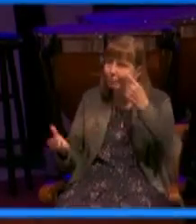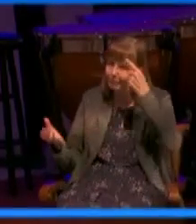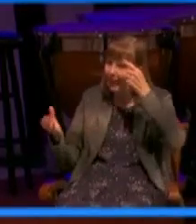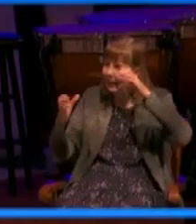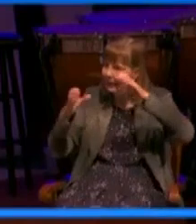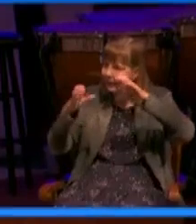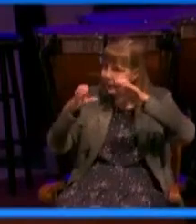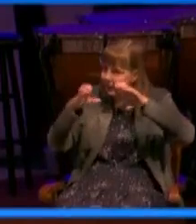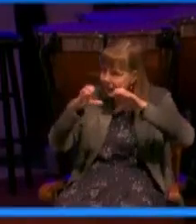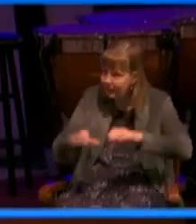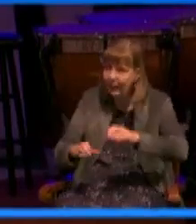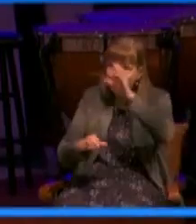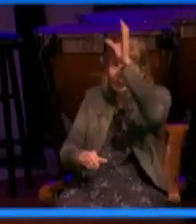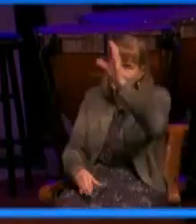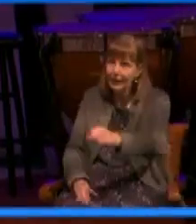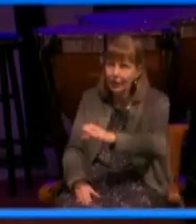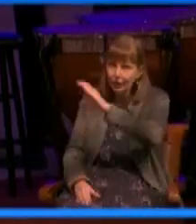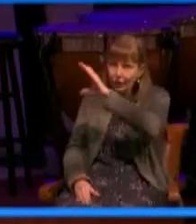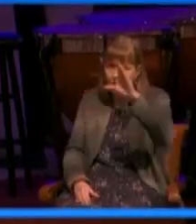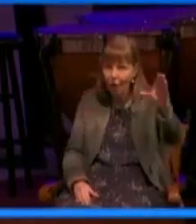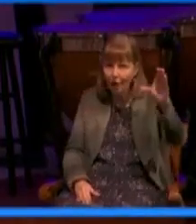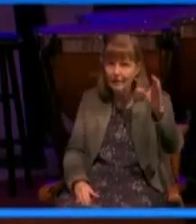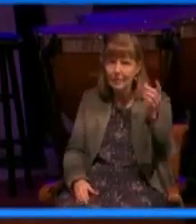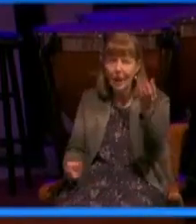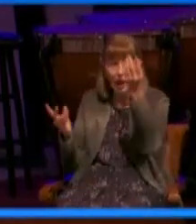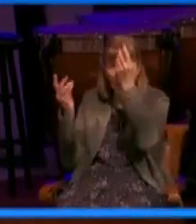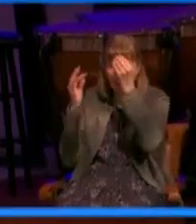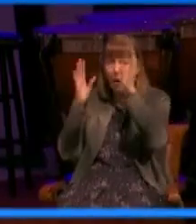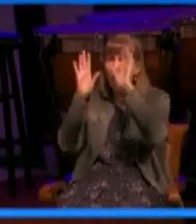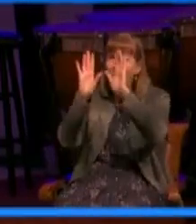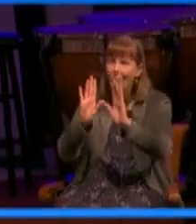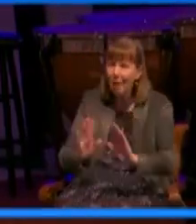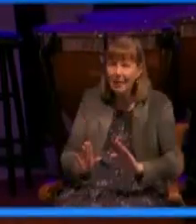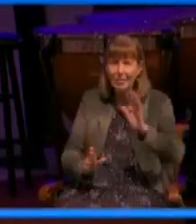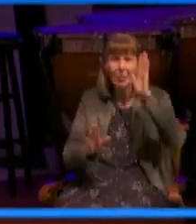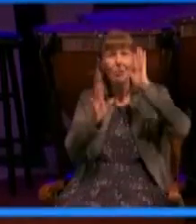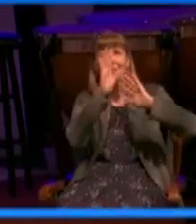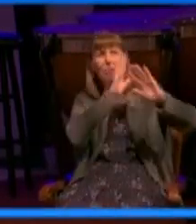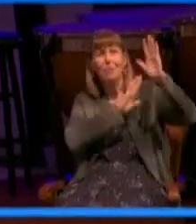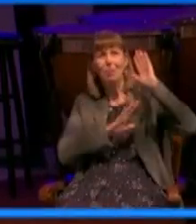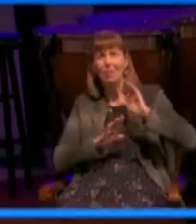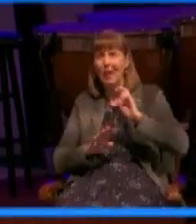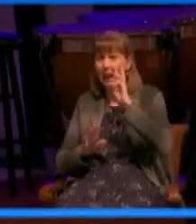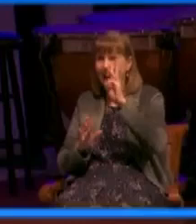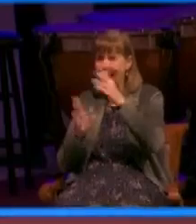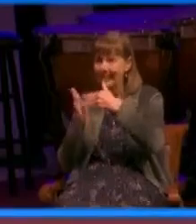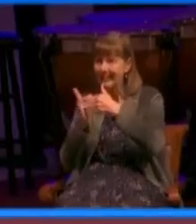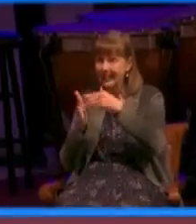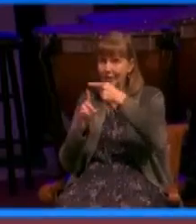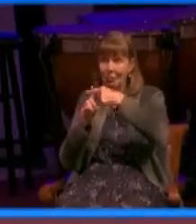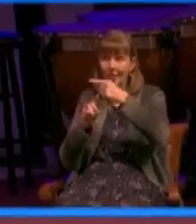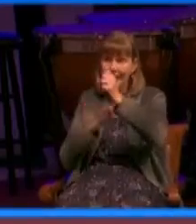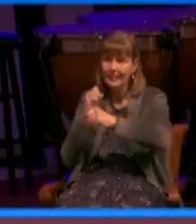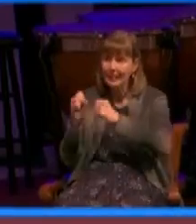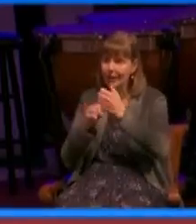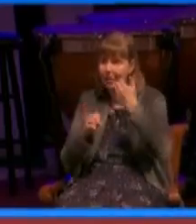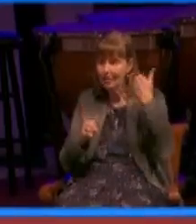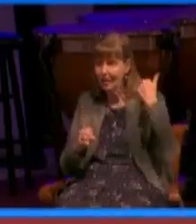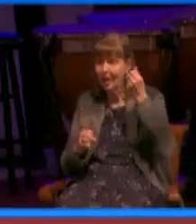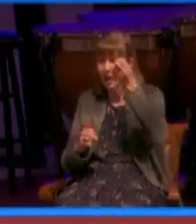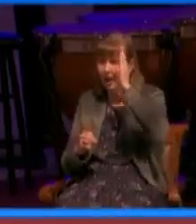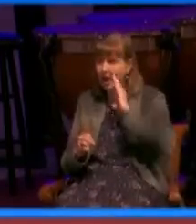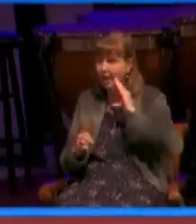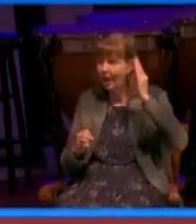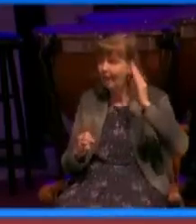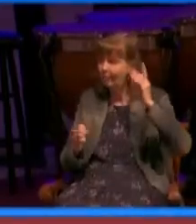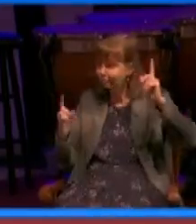Think about how wonderful this is. Way back, 6,000 plus years ago, God comes to Abram and